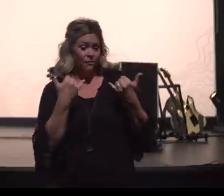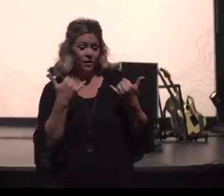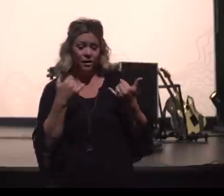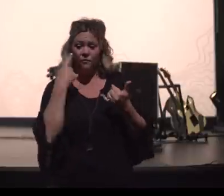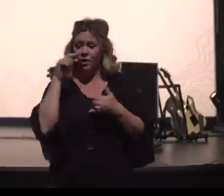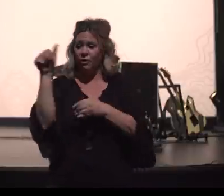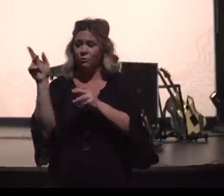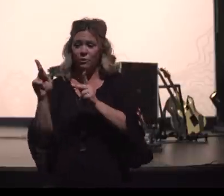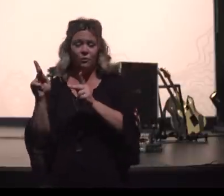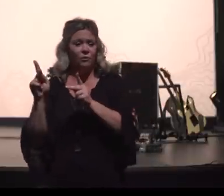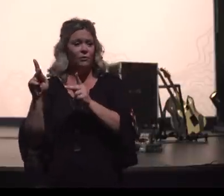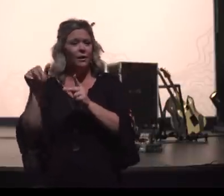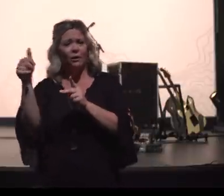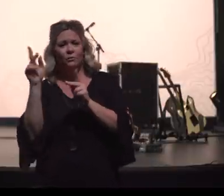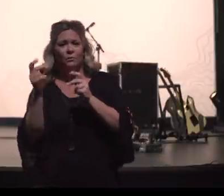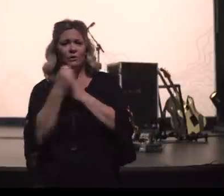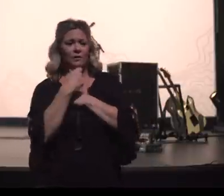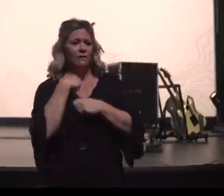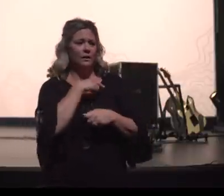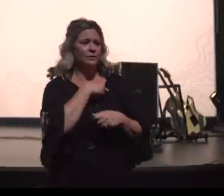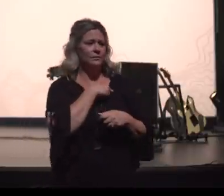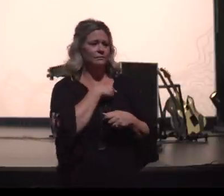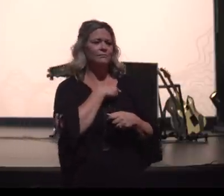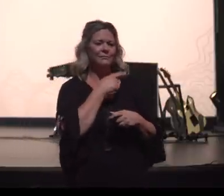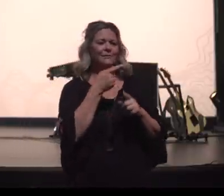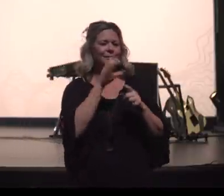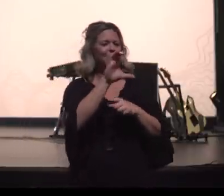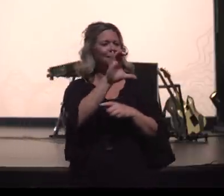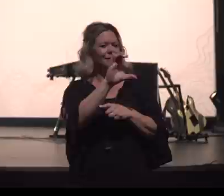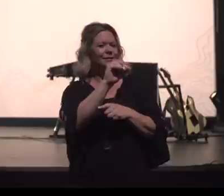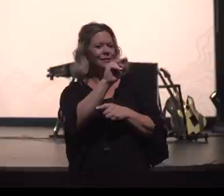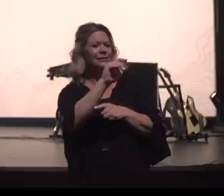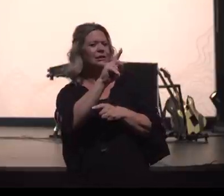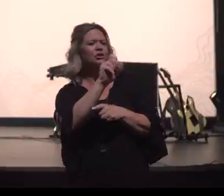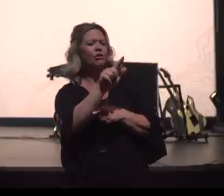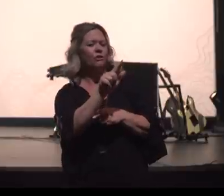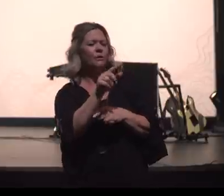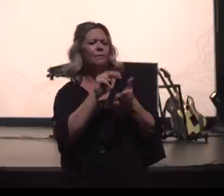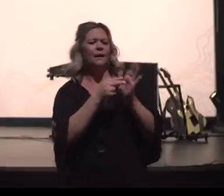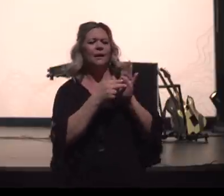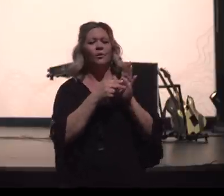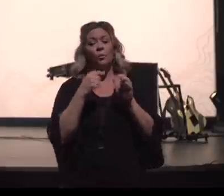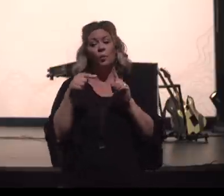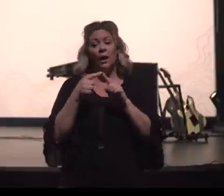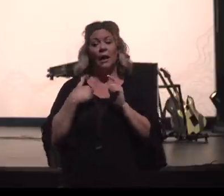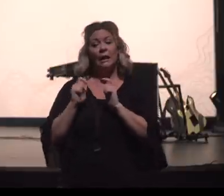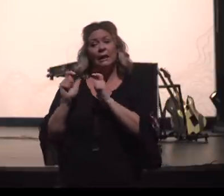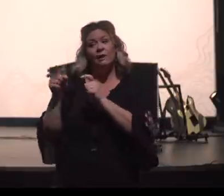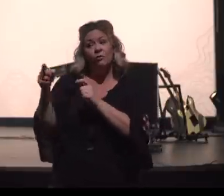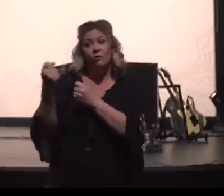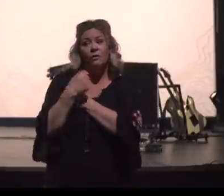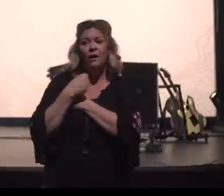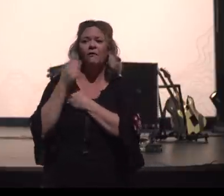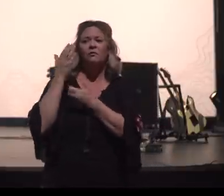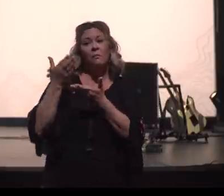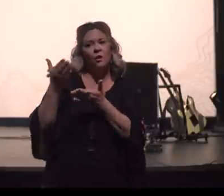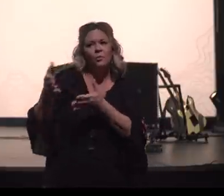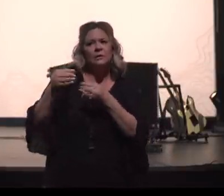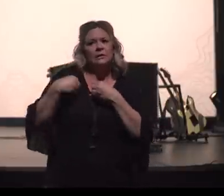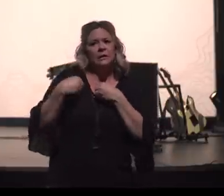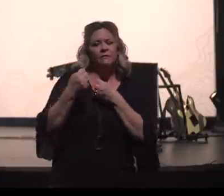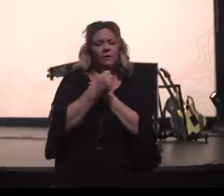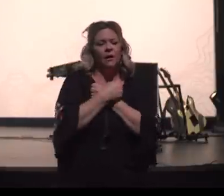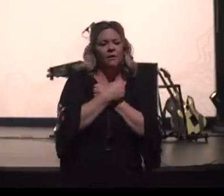others and others have for us, it's conditional? There's conditions. In other words, we know when we give love to others, we'll receive it. And